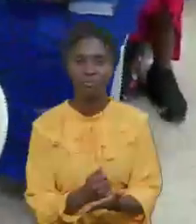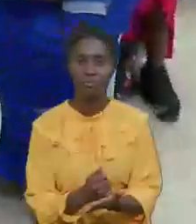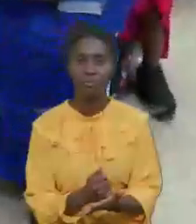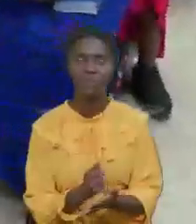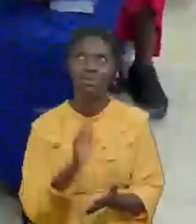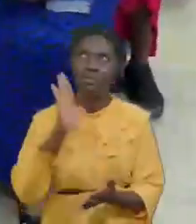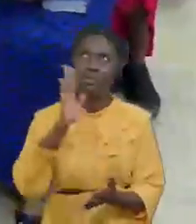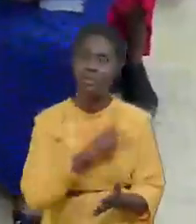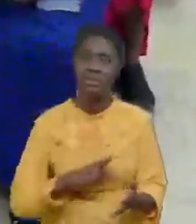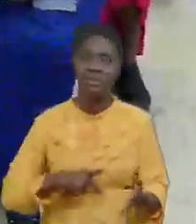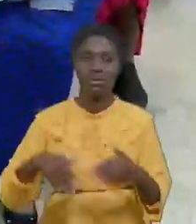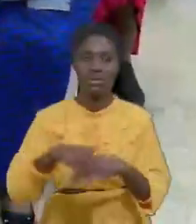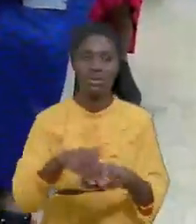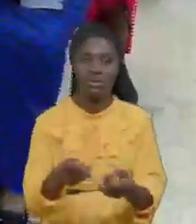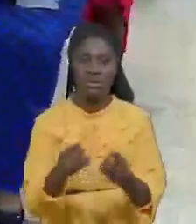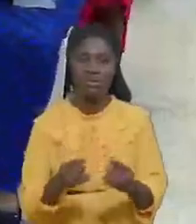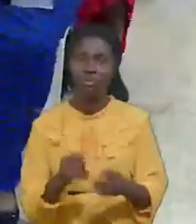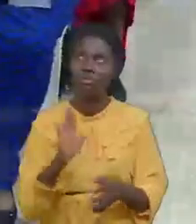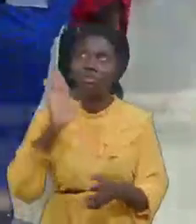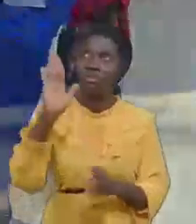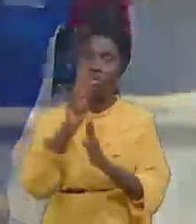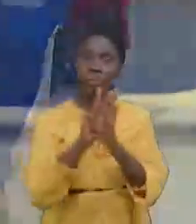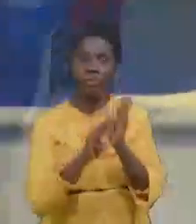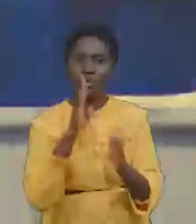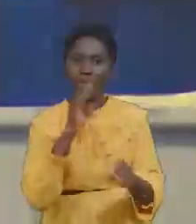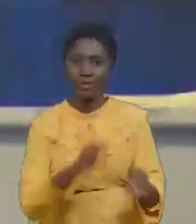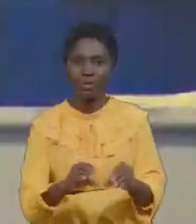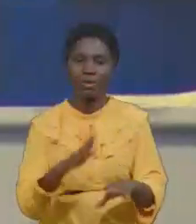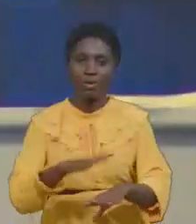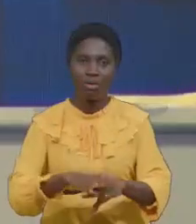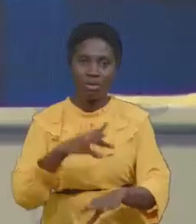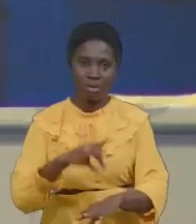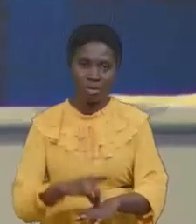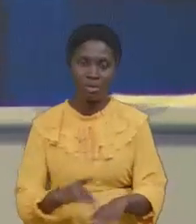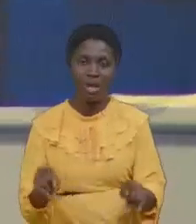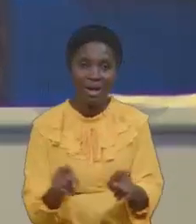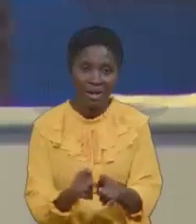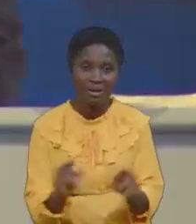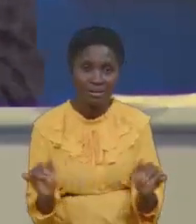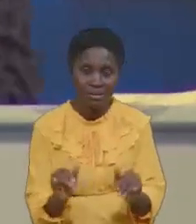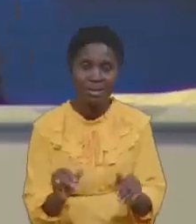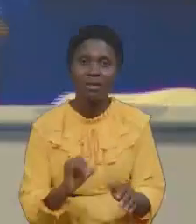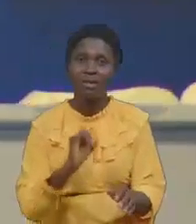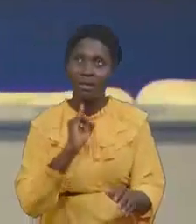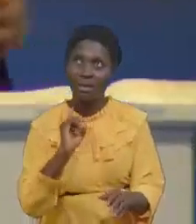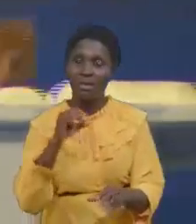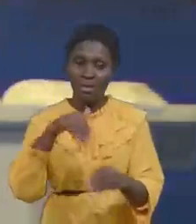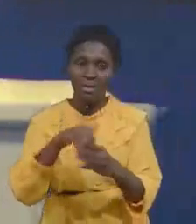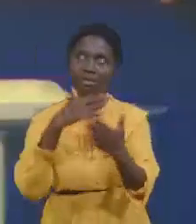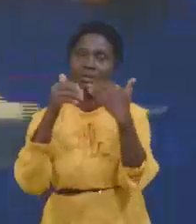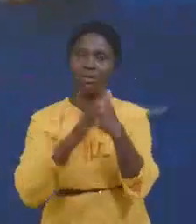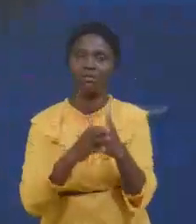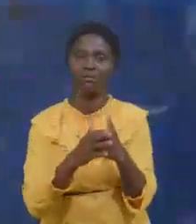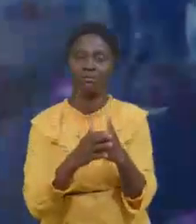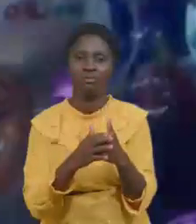kingdom come. Thy will be done in earth as it is in heaven. Look at